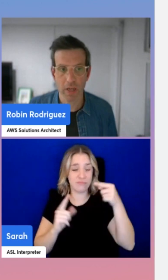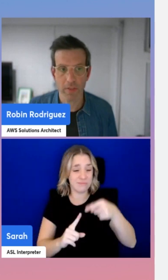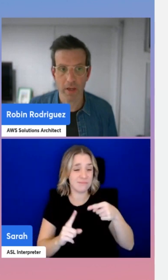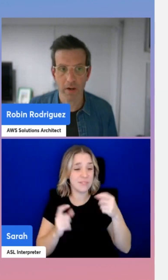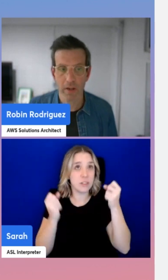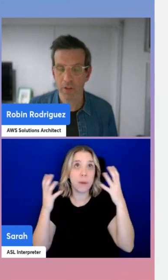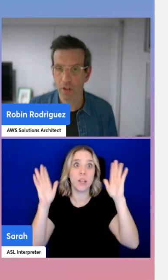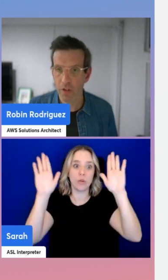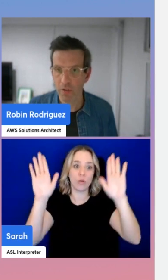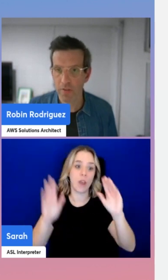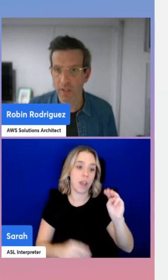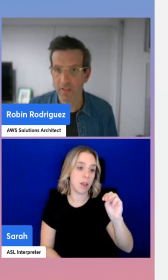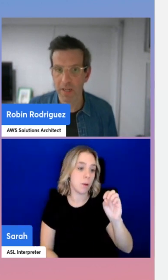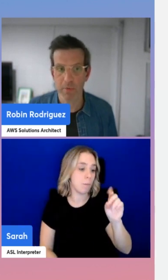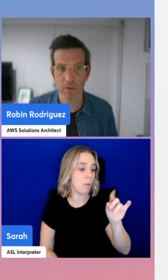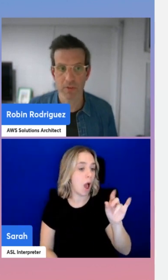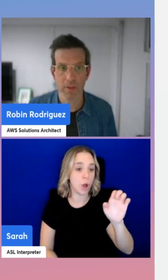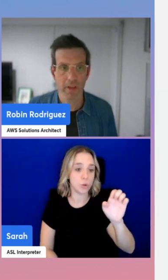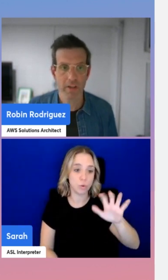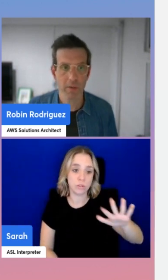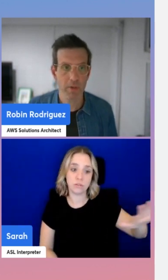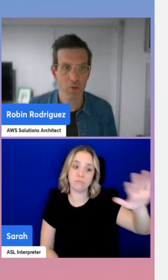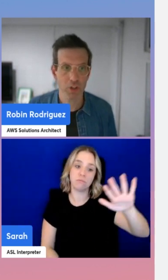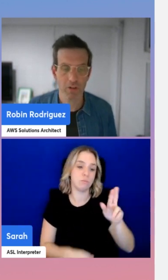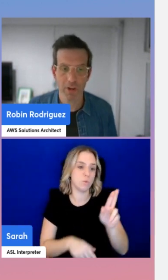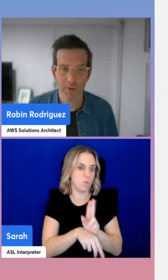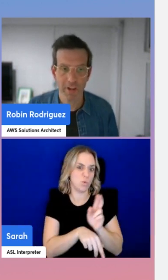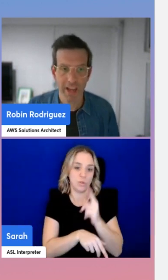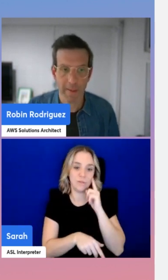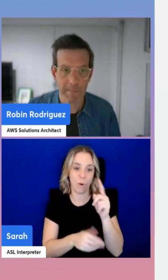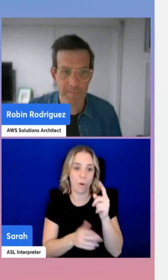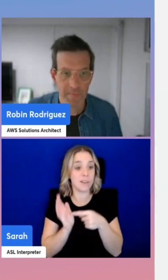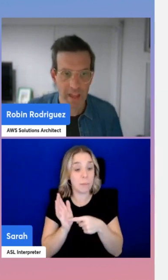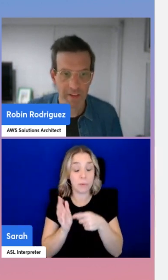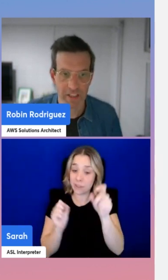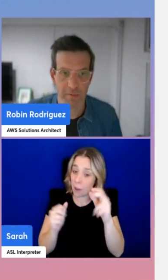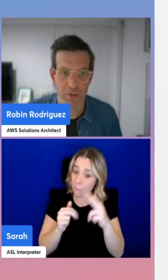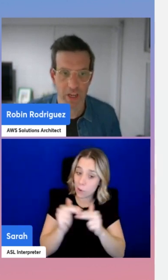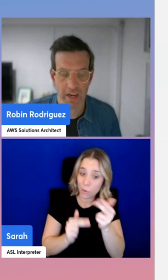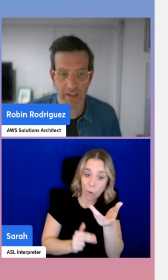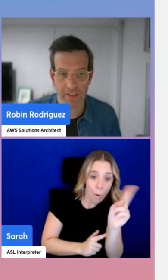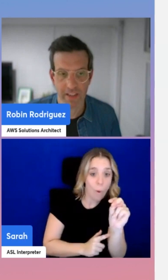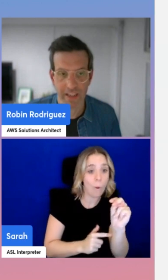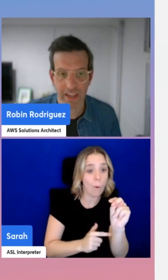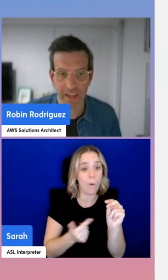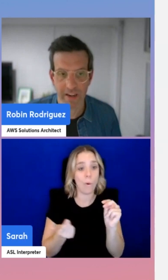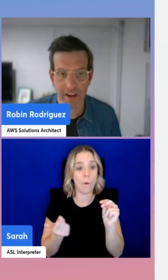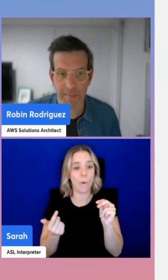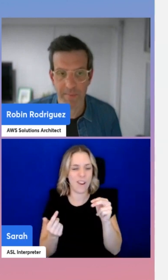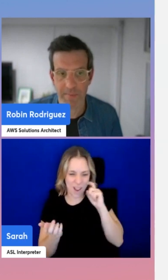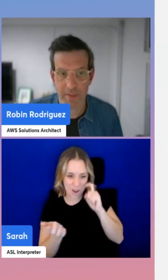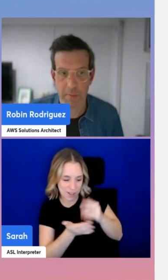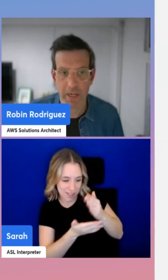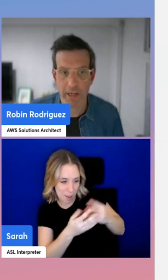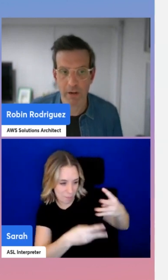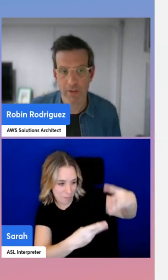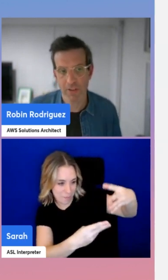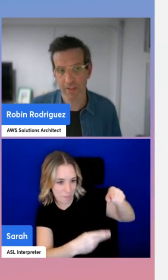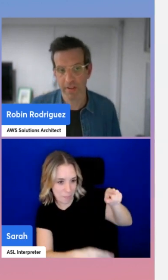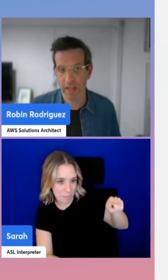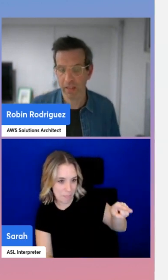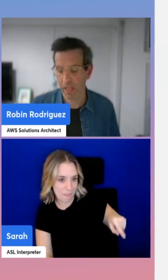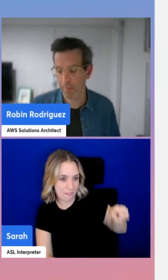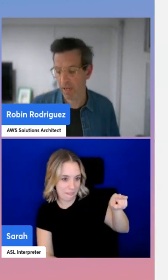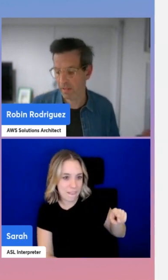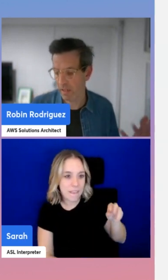modules out there to use as examples to build your own. I got some shout outs here.